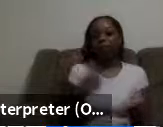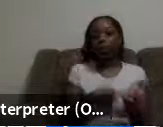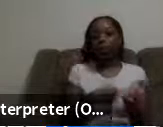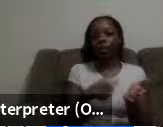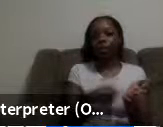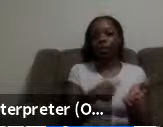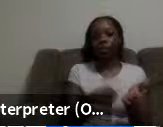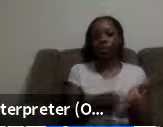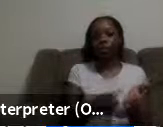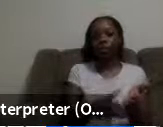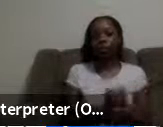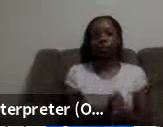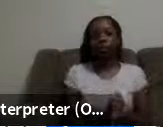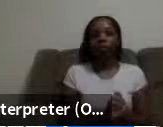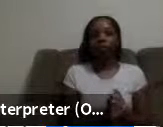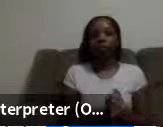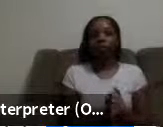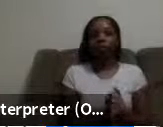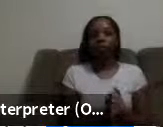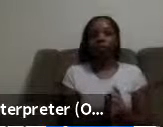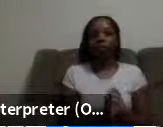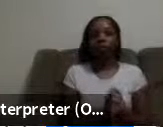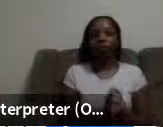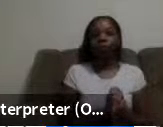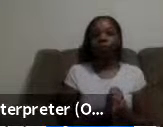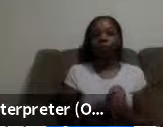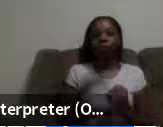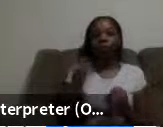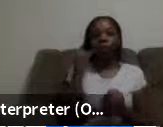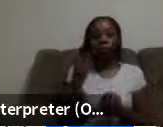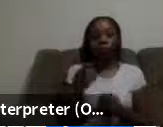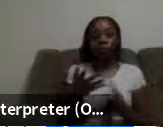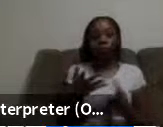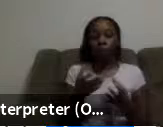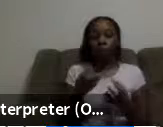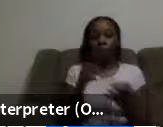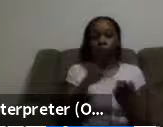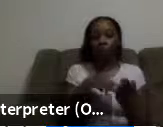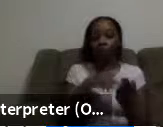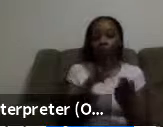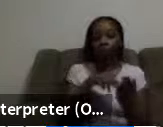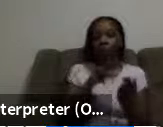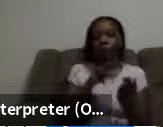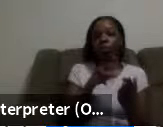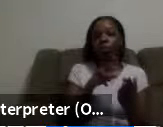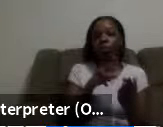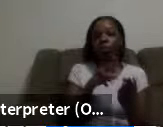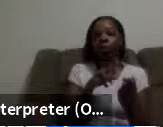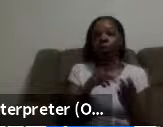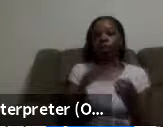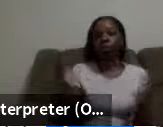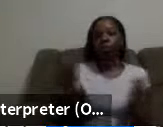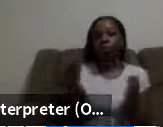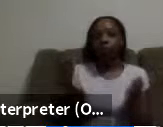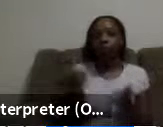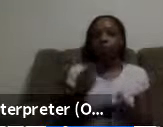these changes. However, if you'd like to view the details, you're more than welcome to and are encouraged to do